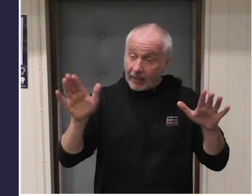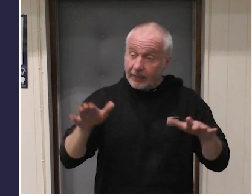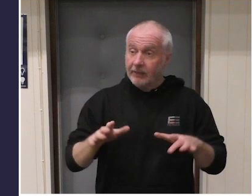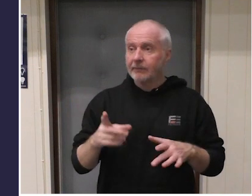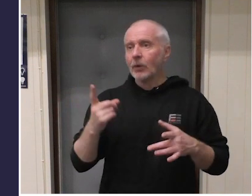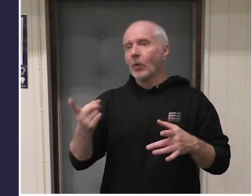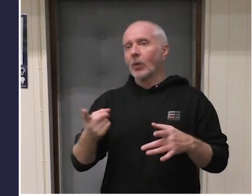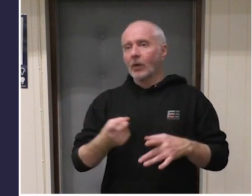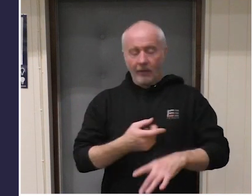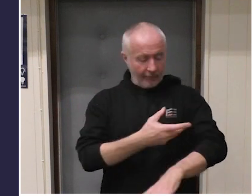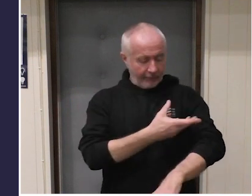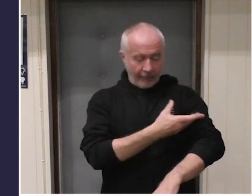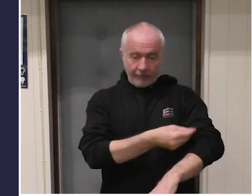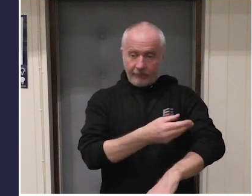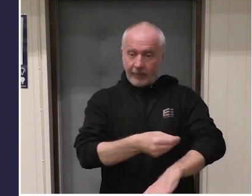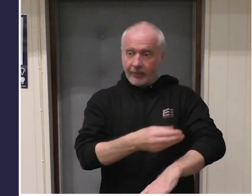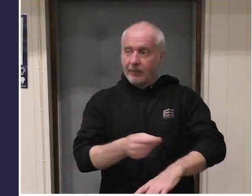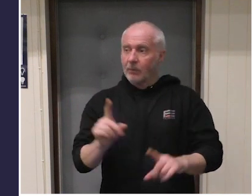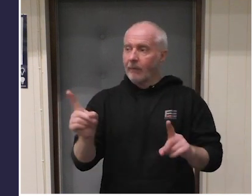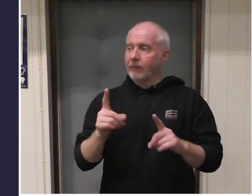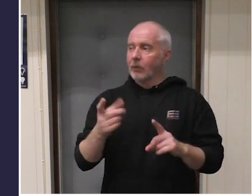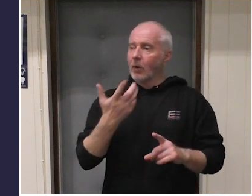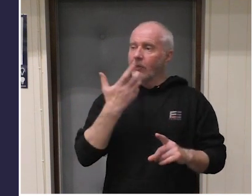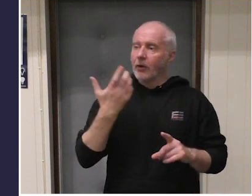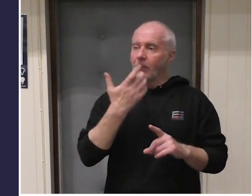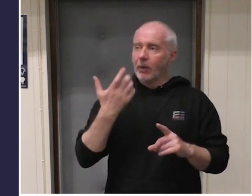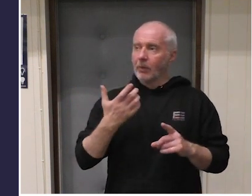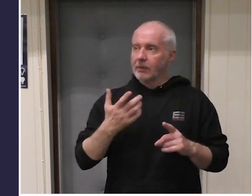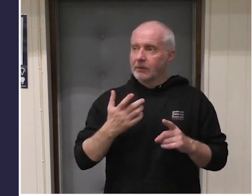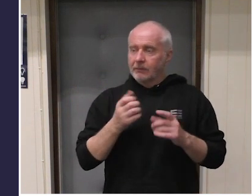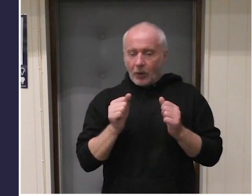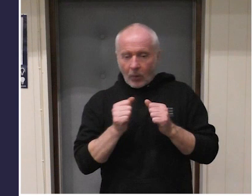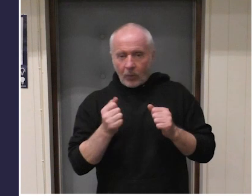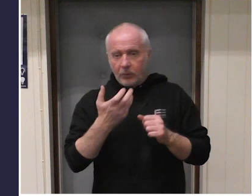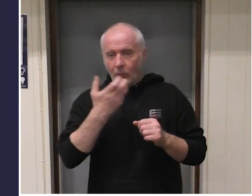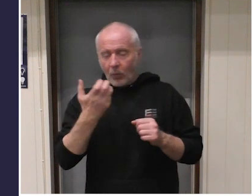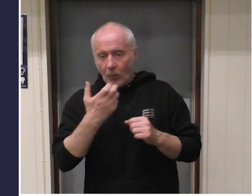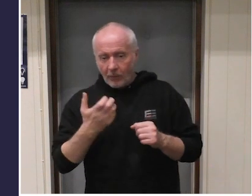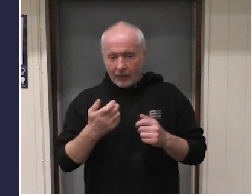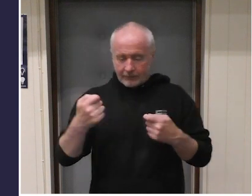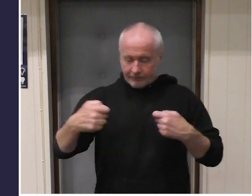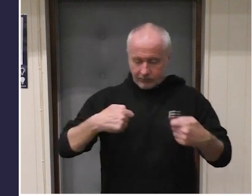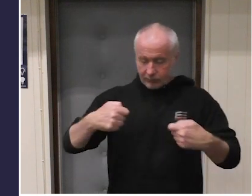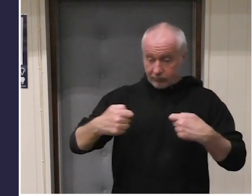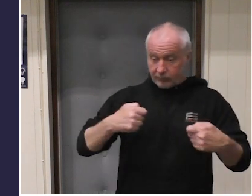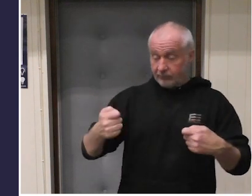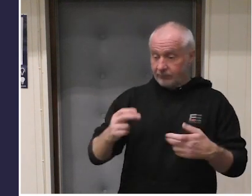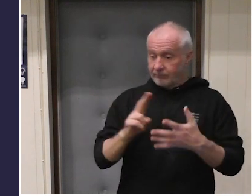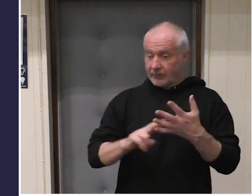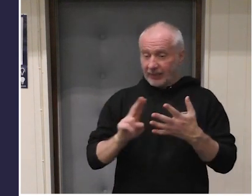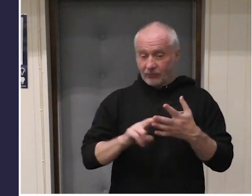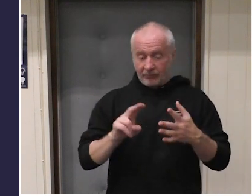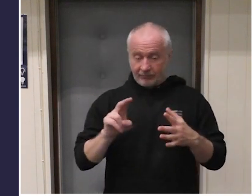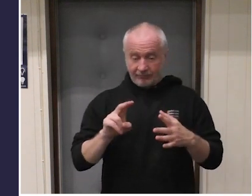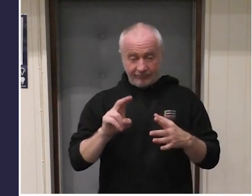feathers originated originally for thermal regulation. Okay? And so natural selection acted there, and